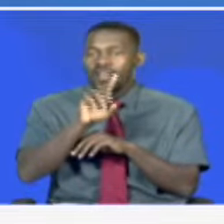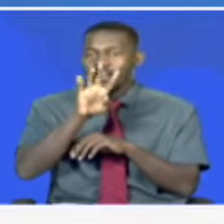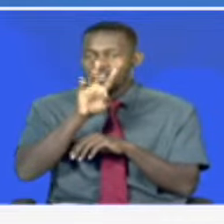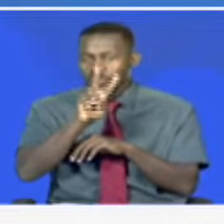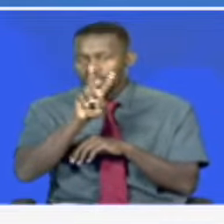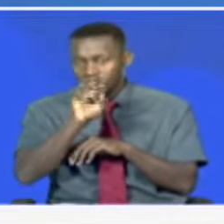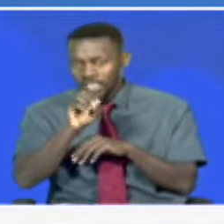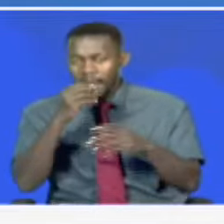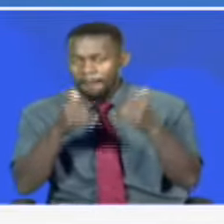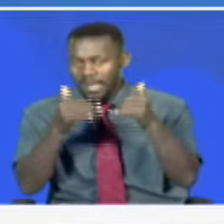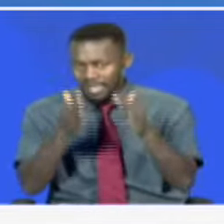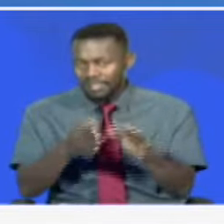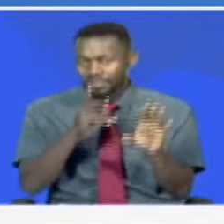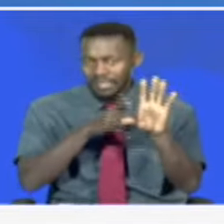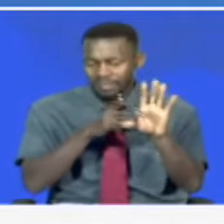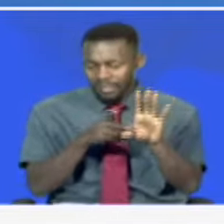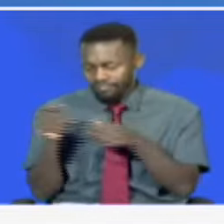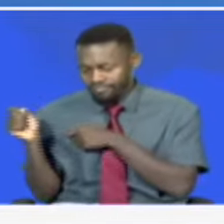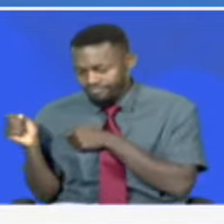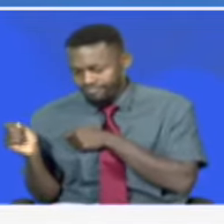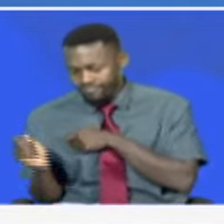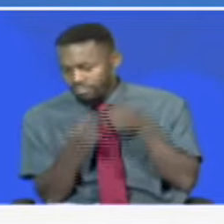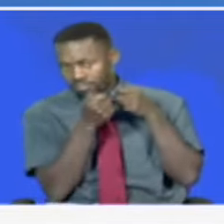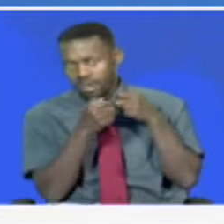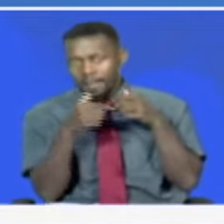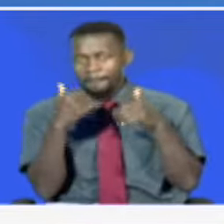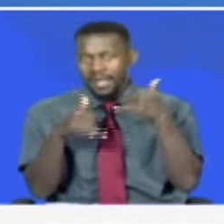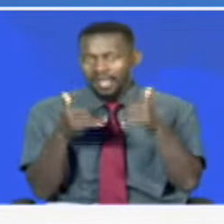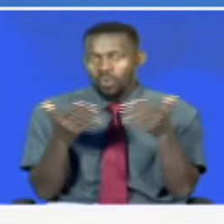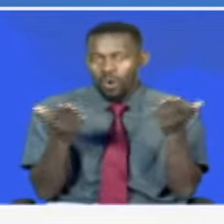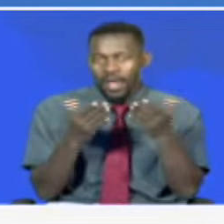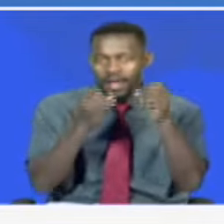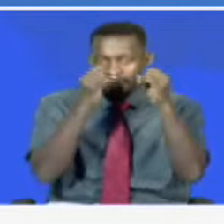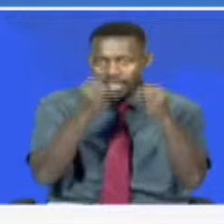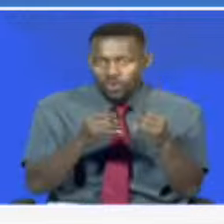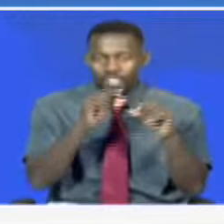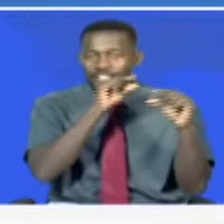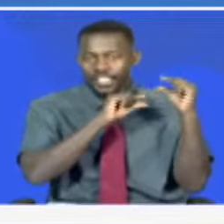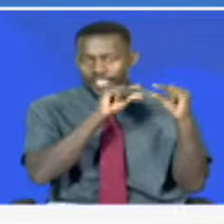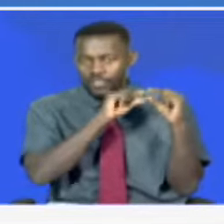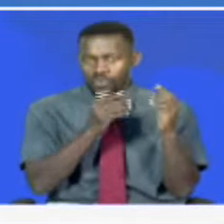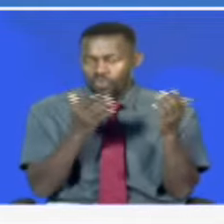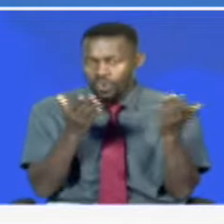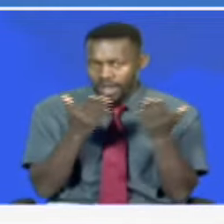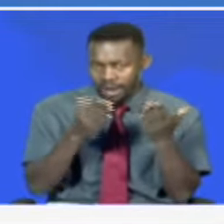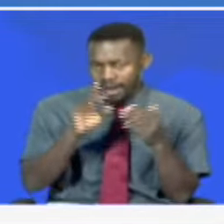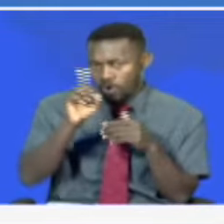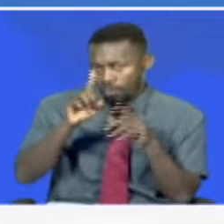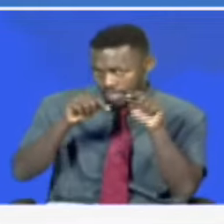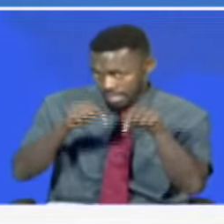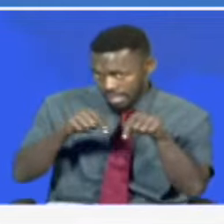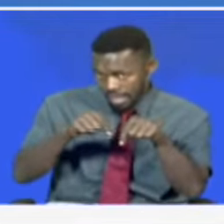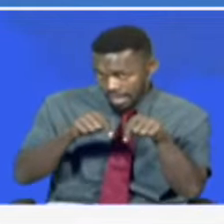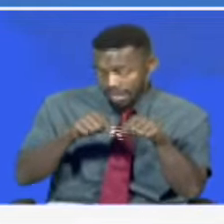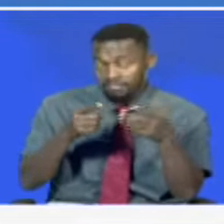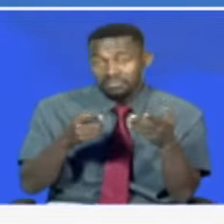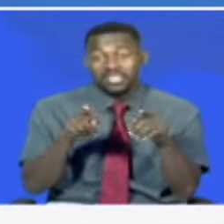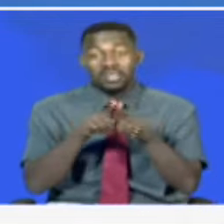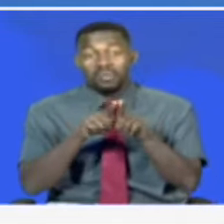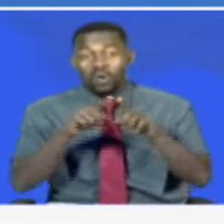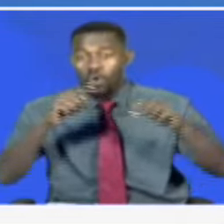kushiriki mashindano ya gofu ya New Generation yaliyoandaliwa katika uwanja wa Windsor jijini Nairobi. Mashindano